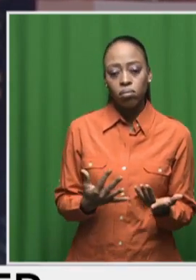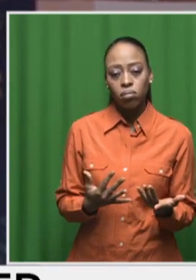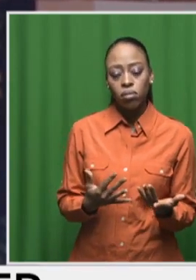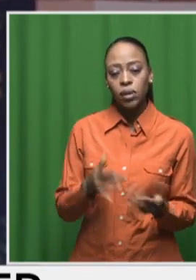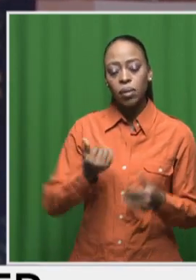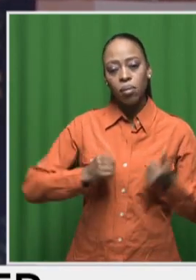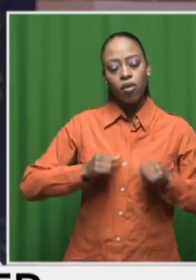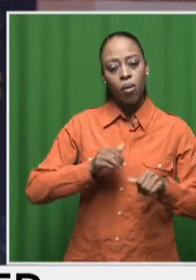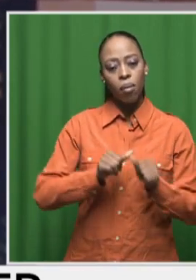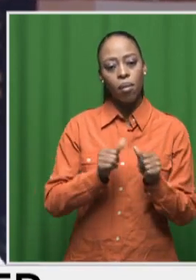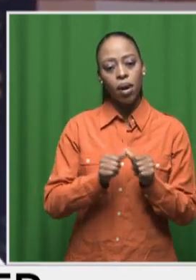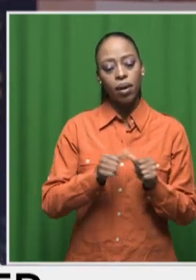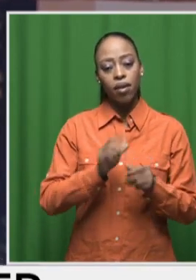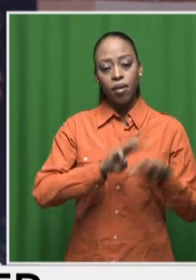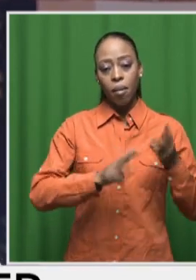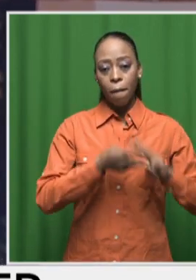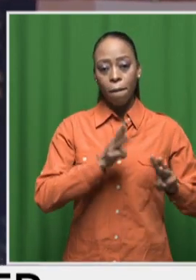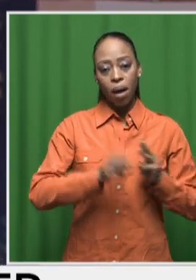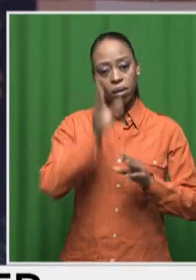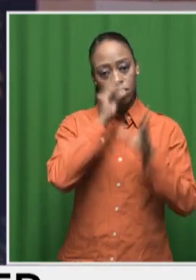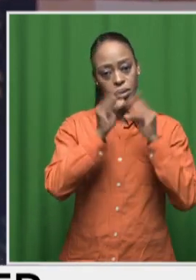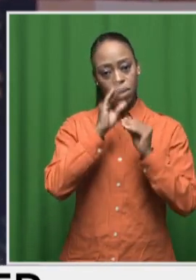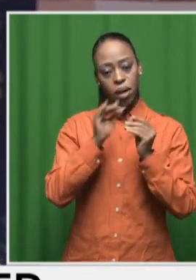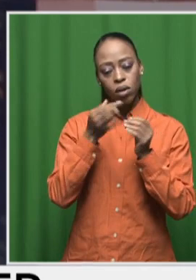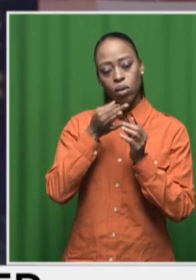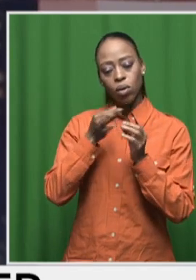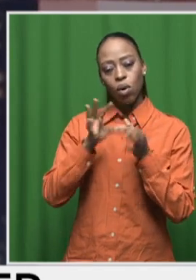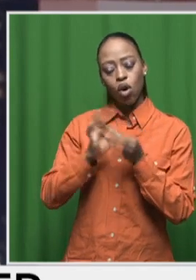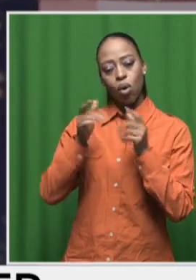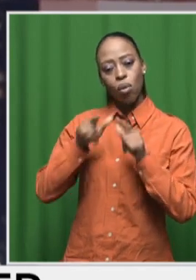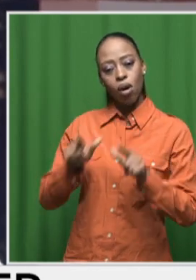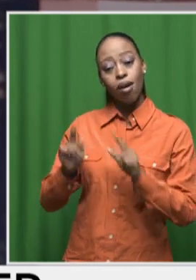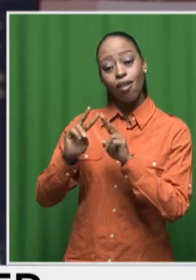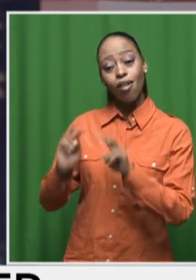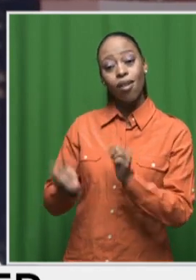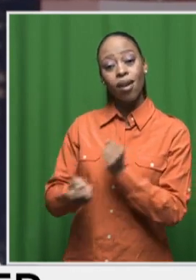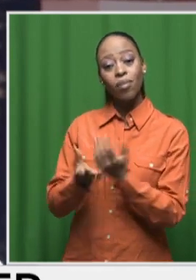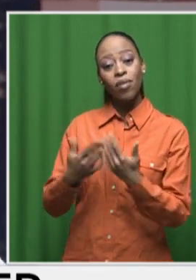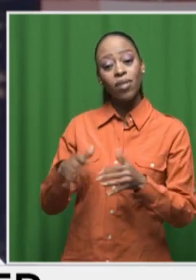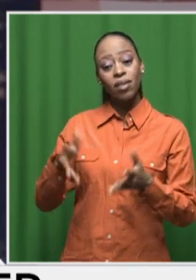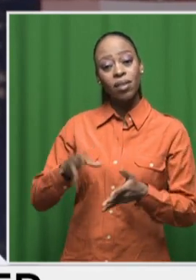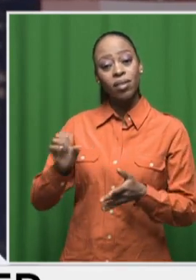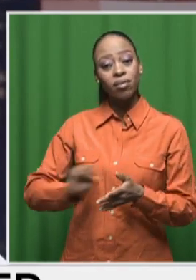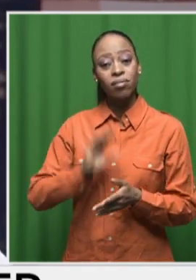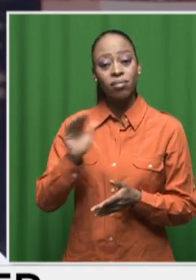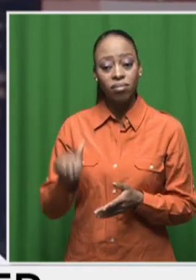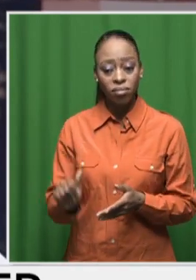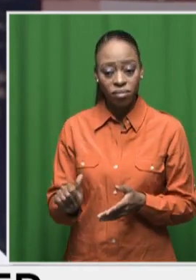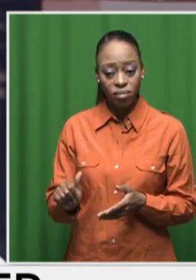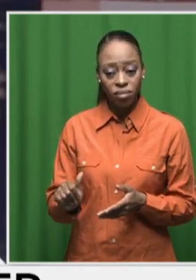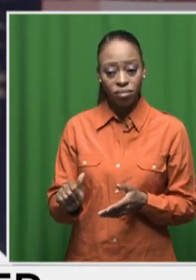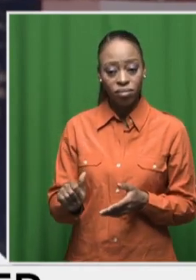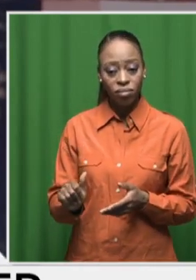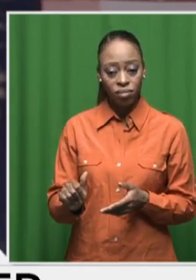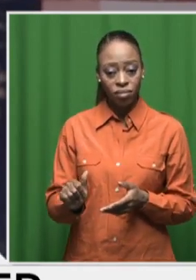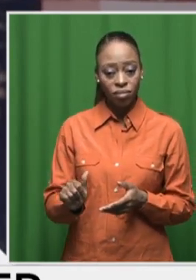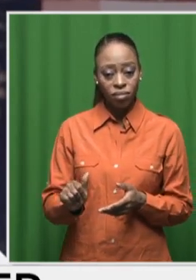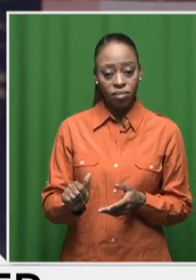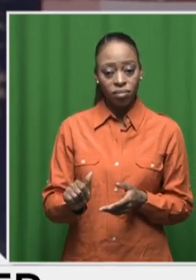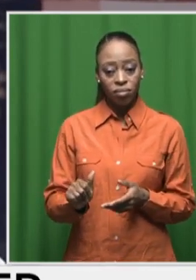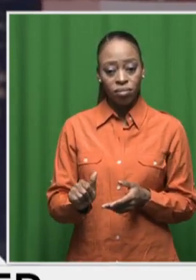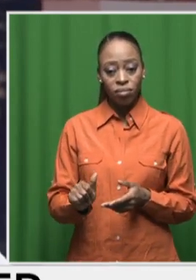they perform much better if they learn mathematics in their home language. And this is research actually done in South Africa, and